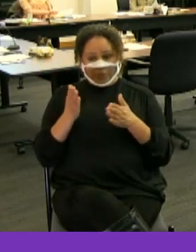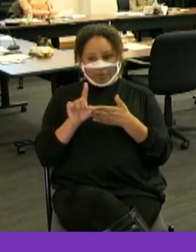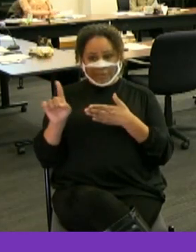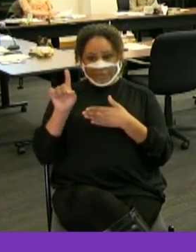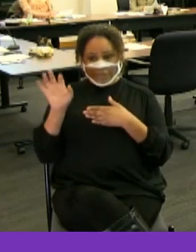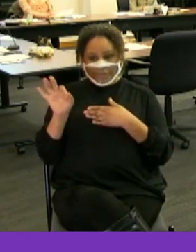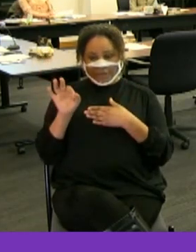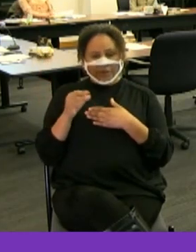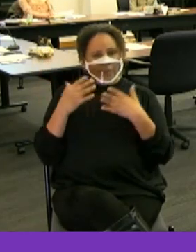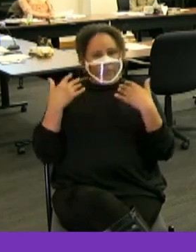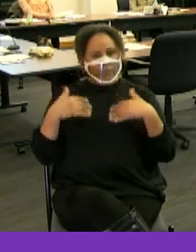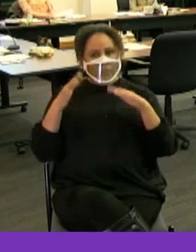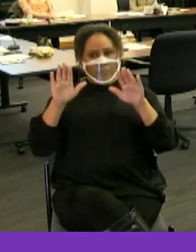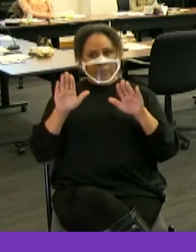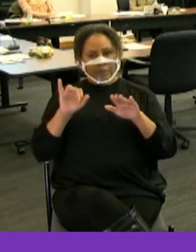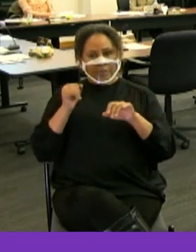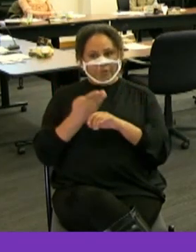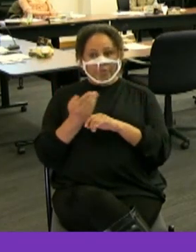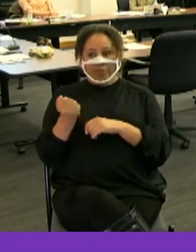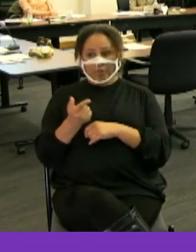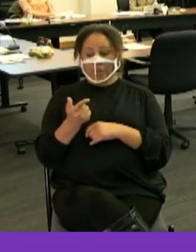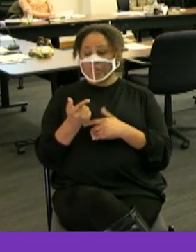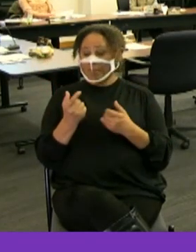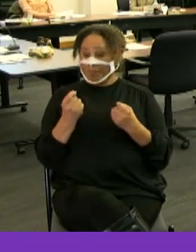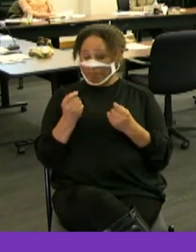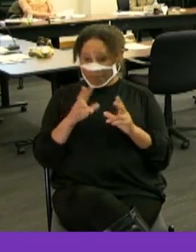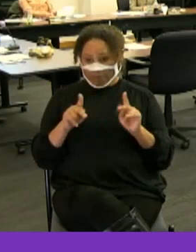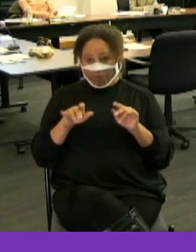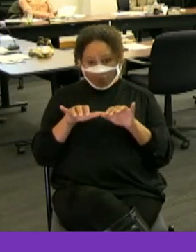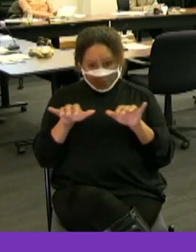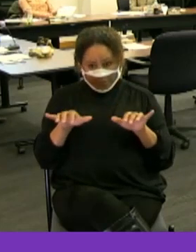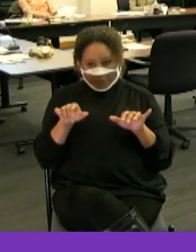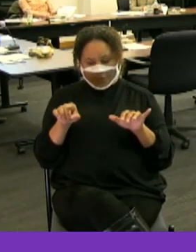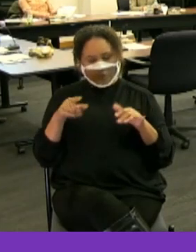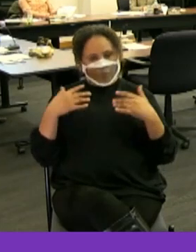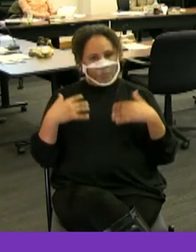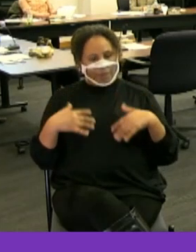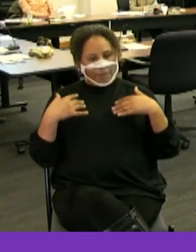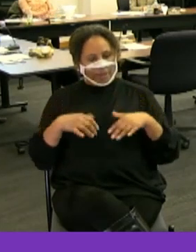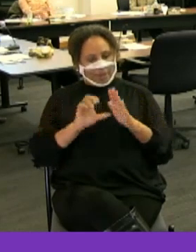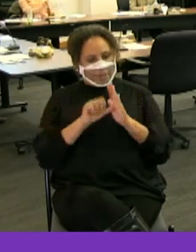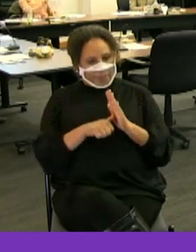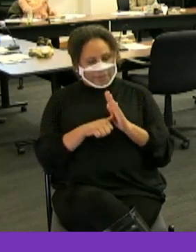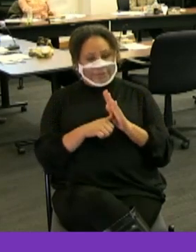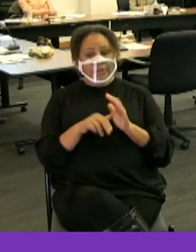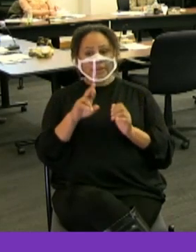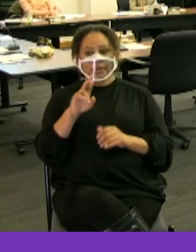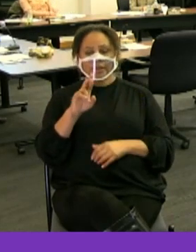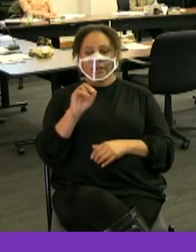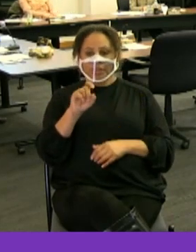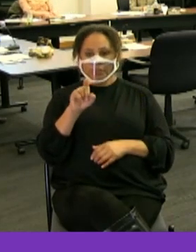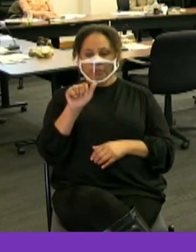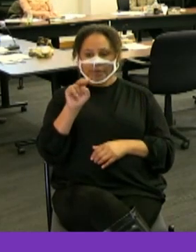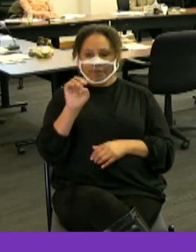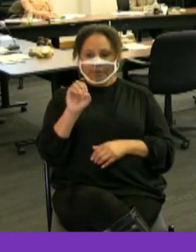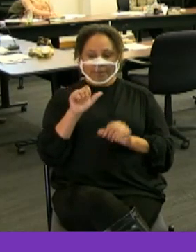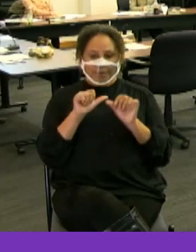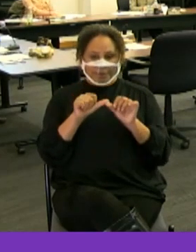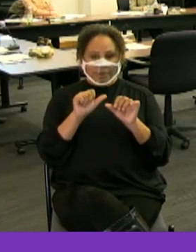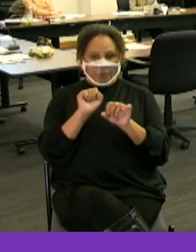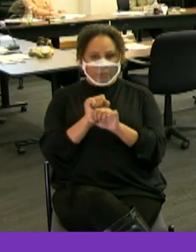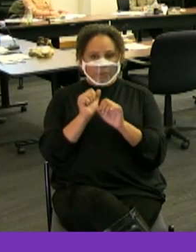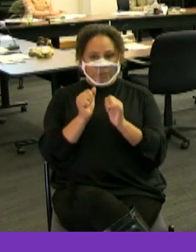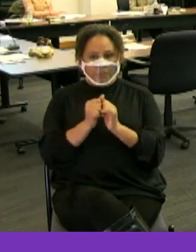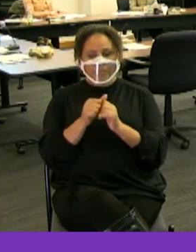and all 50 plus in attendance were impressed with the college's accomplishments. Roxanne will continue to work with our local vendors and partner with the community